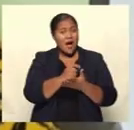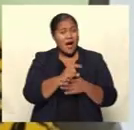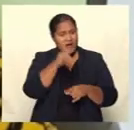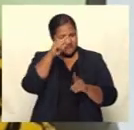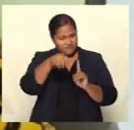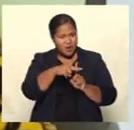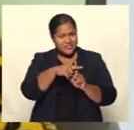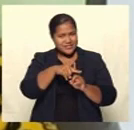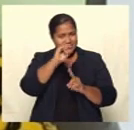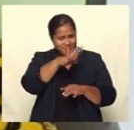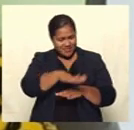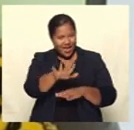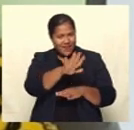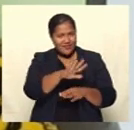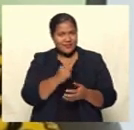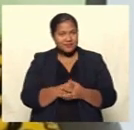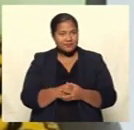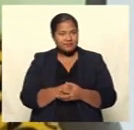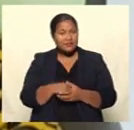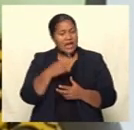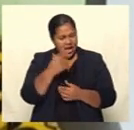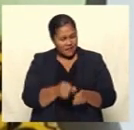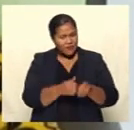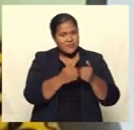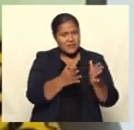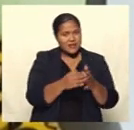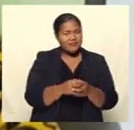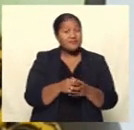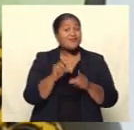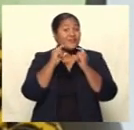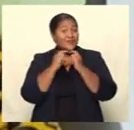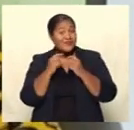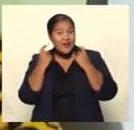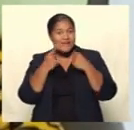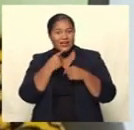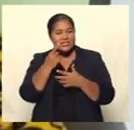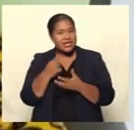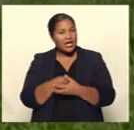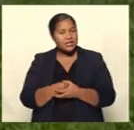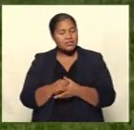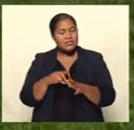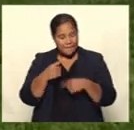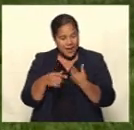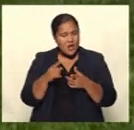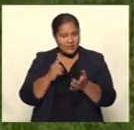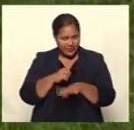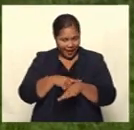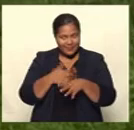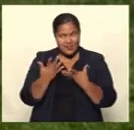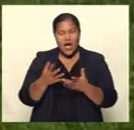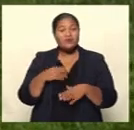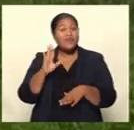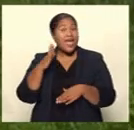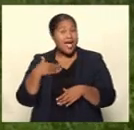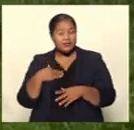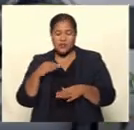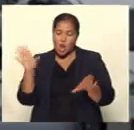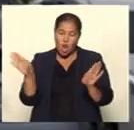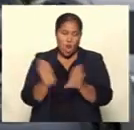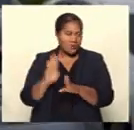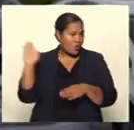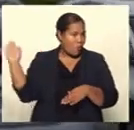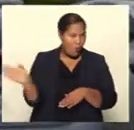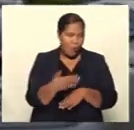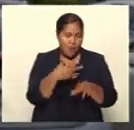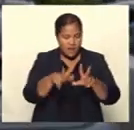Should have been done right from the beginning, day one. Reverend Kolivuso says it's about time the health ministry locks down the whole of Viti